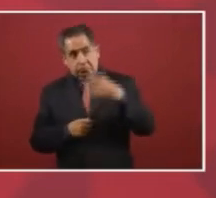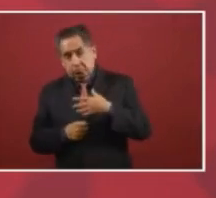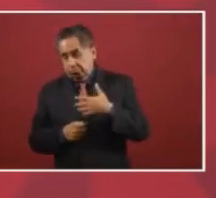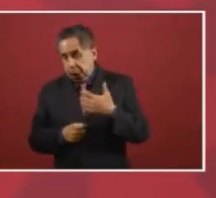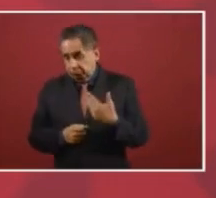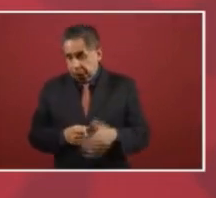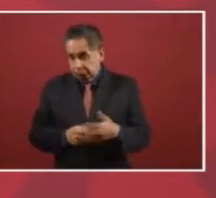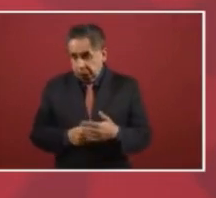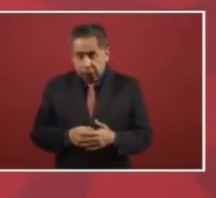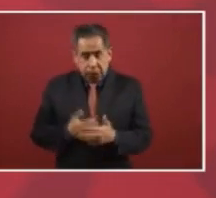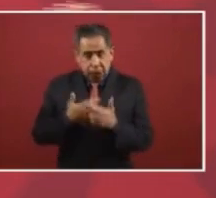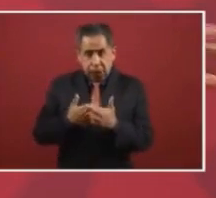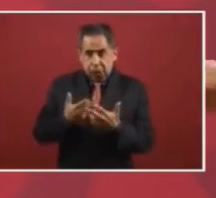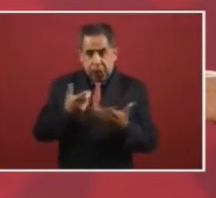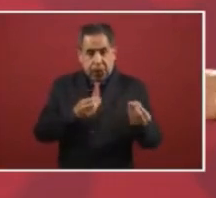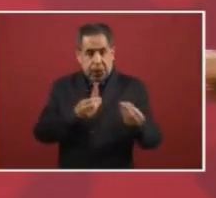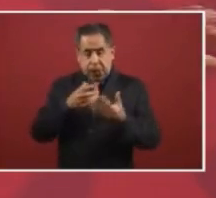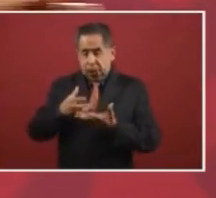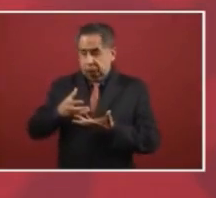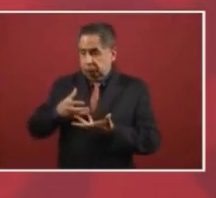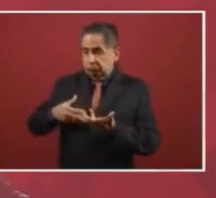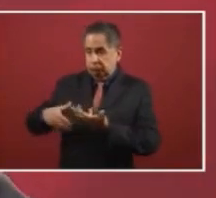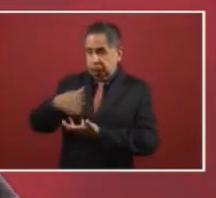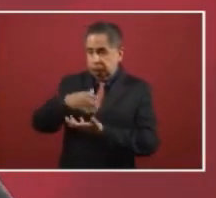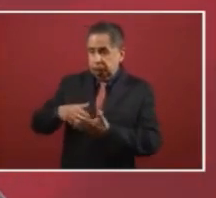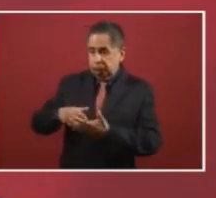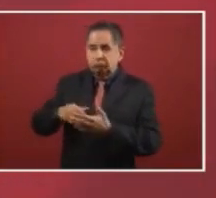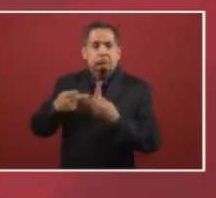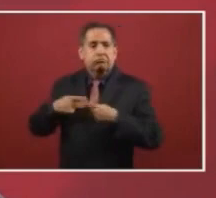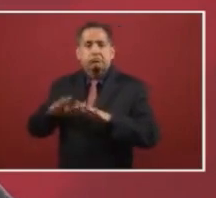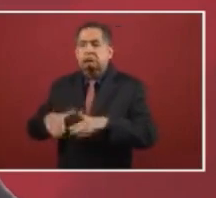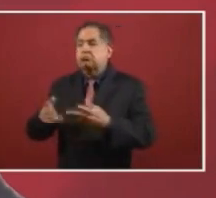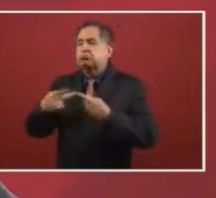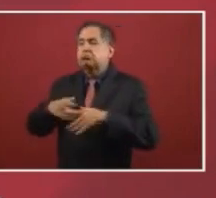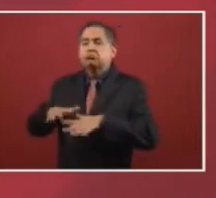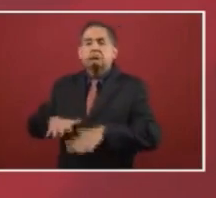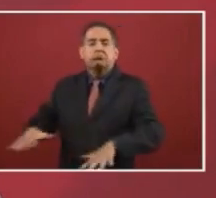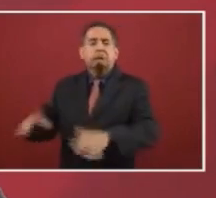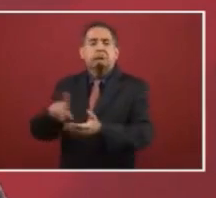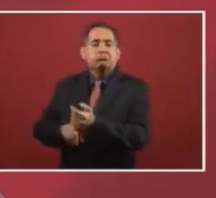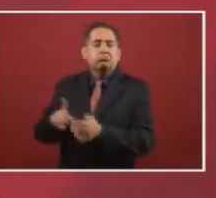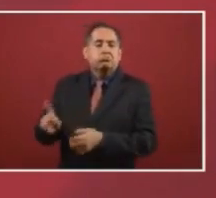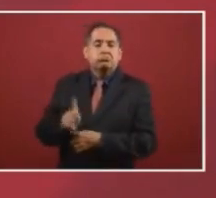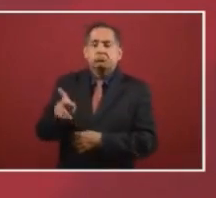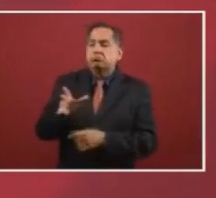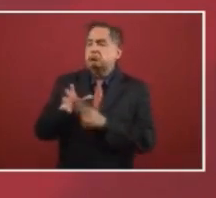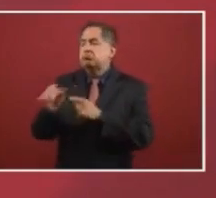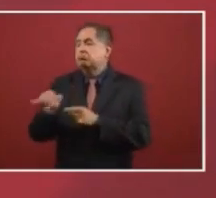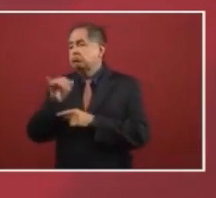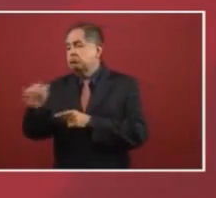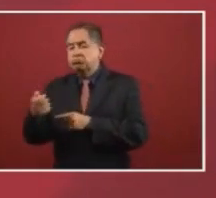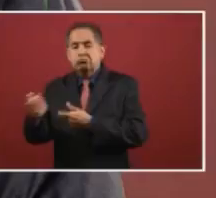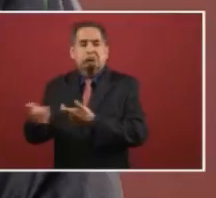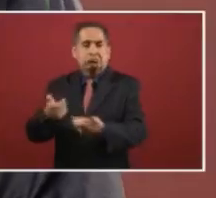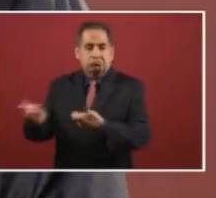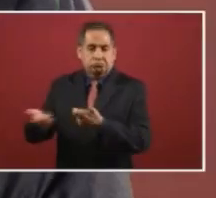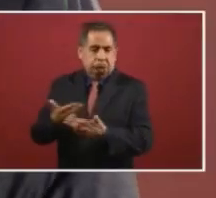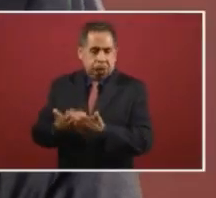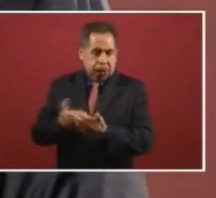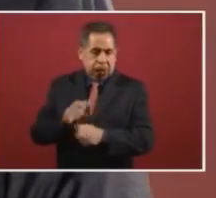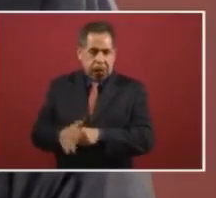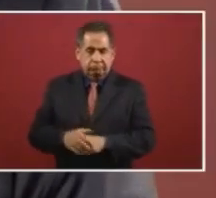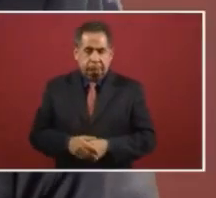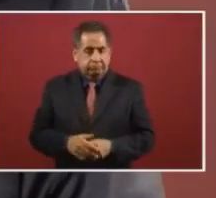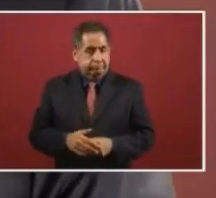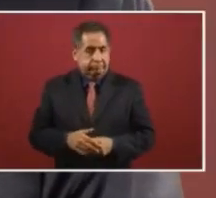$35,000 million. And that money, which is given to the people, even to